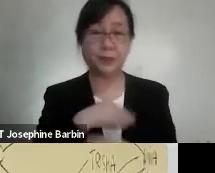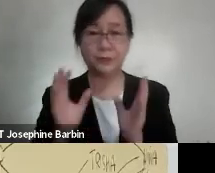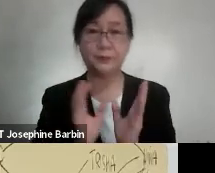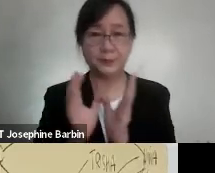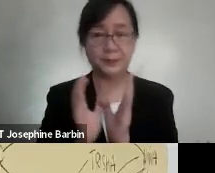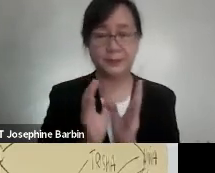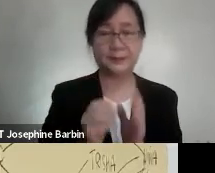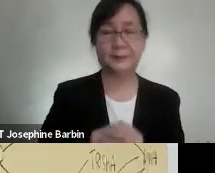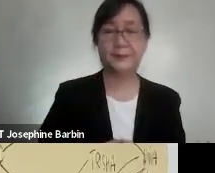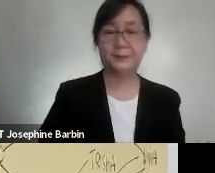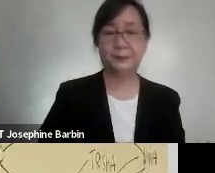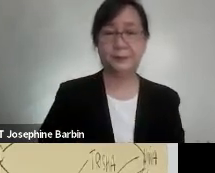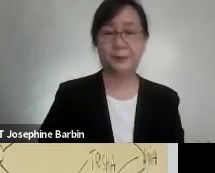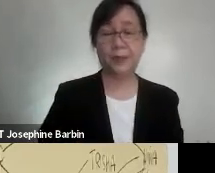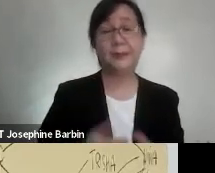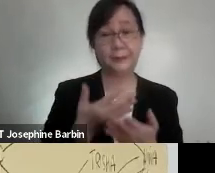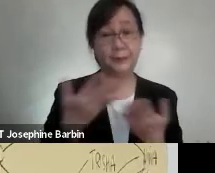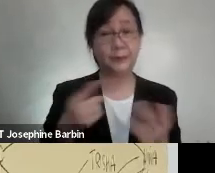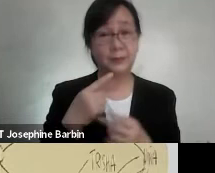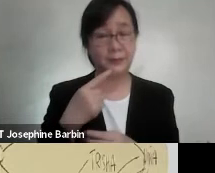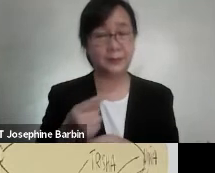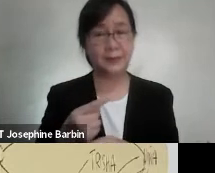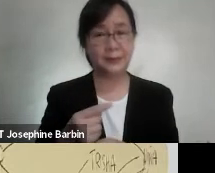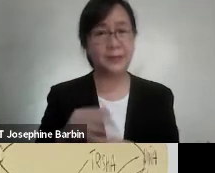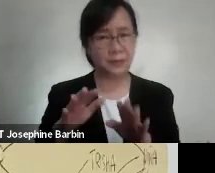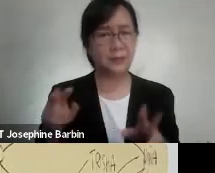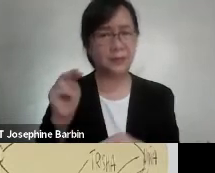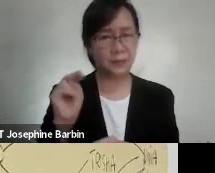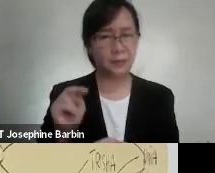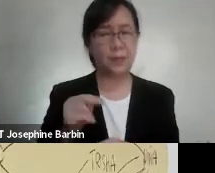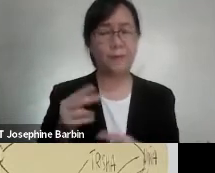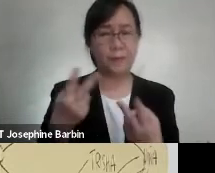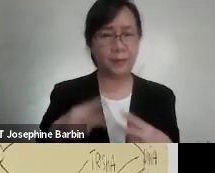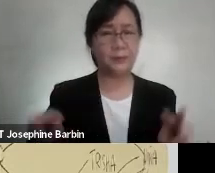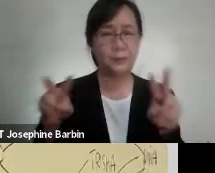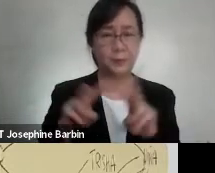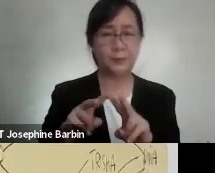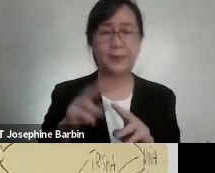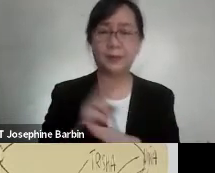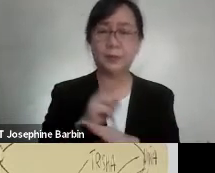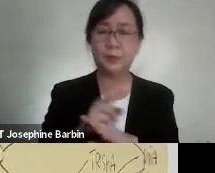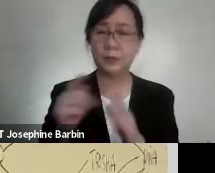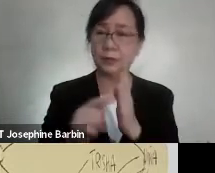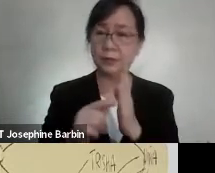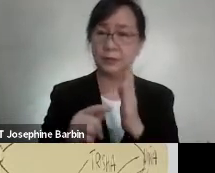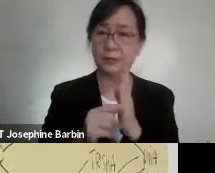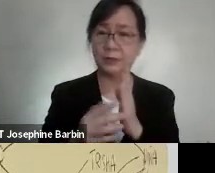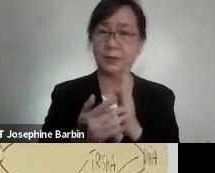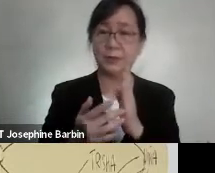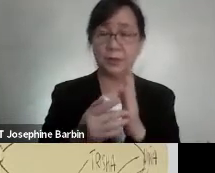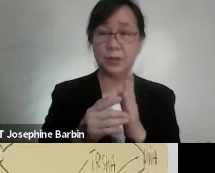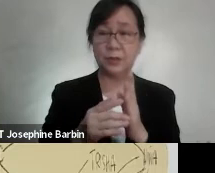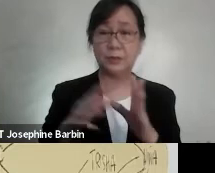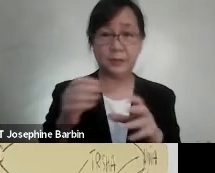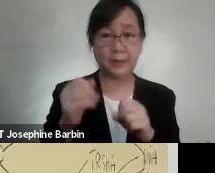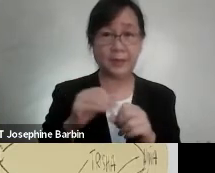communities. They also say that they really value being able to use technology to take action